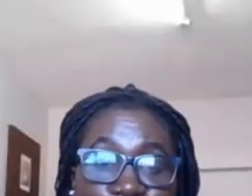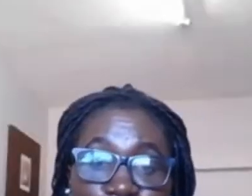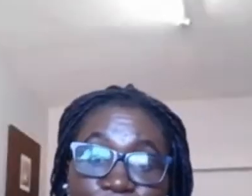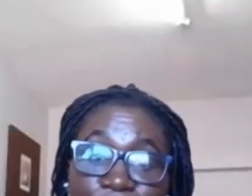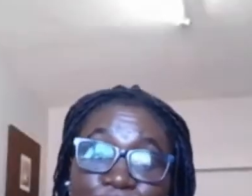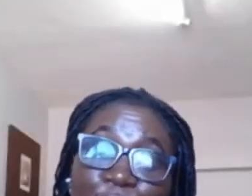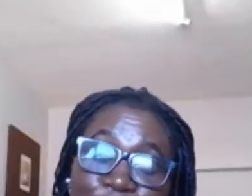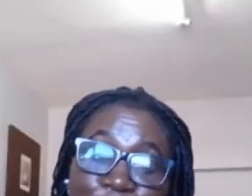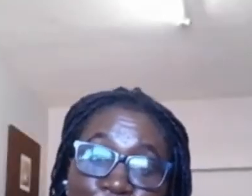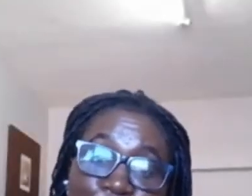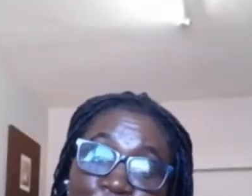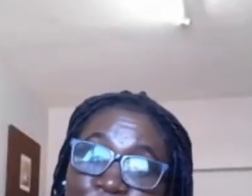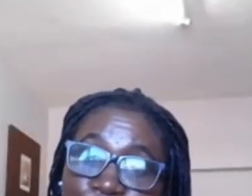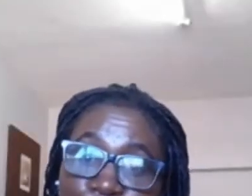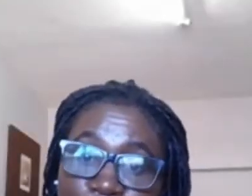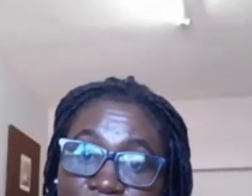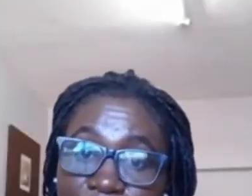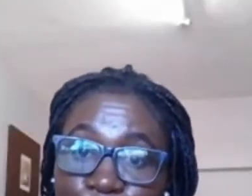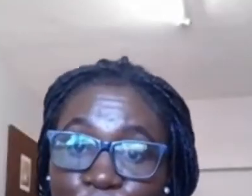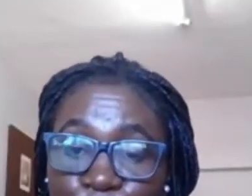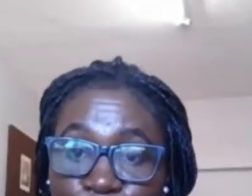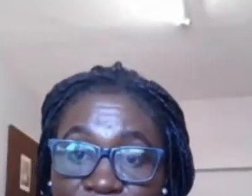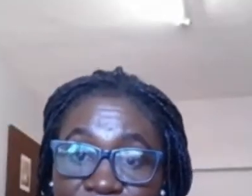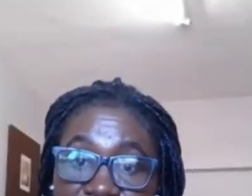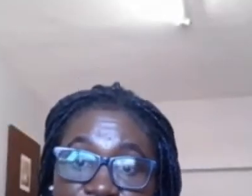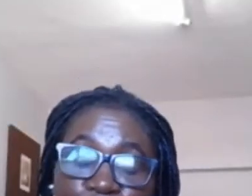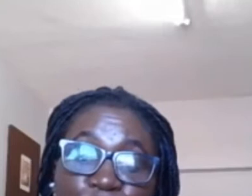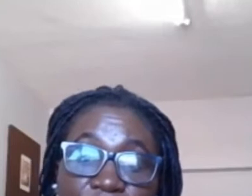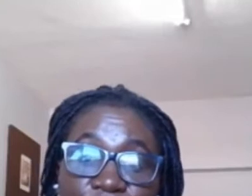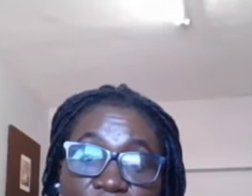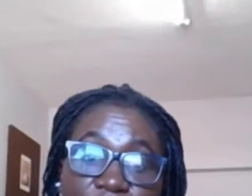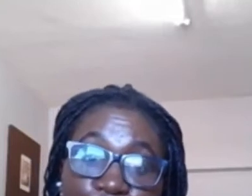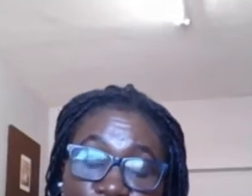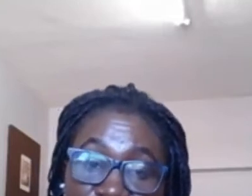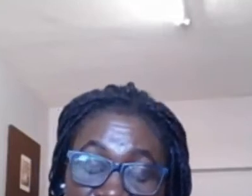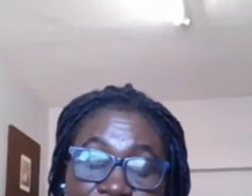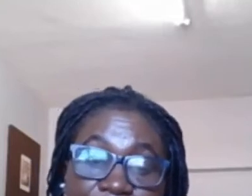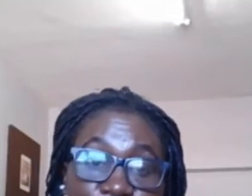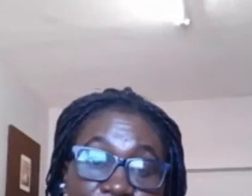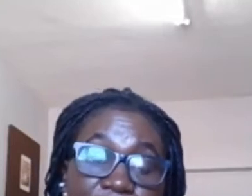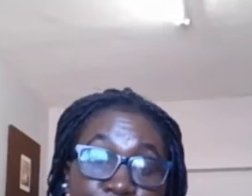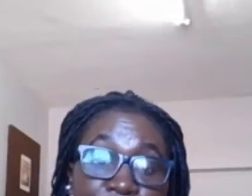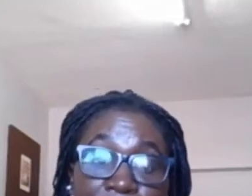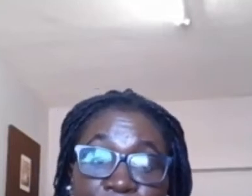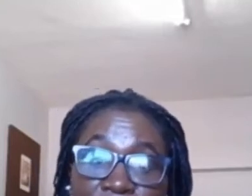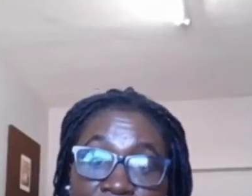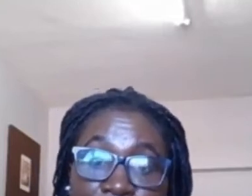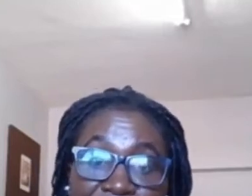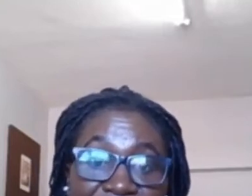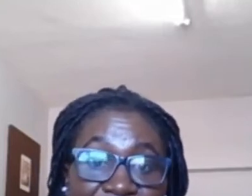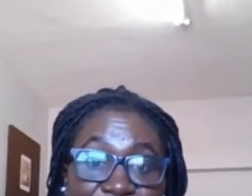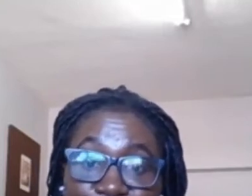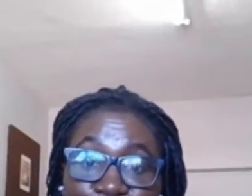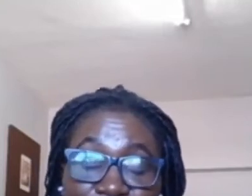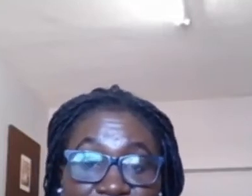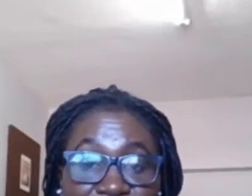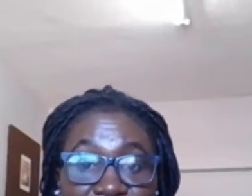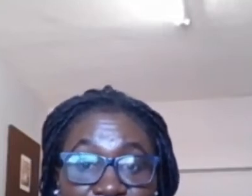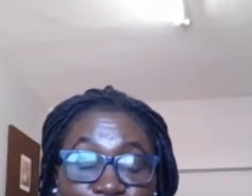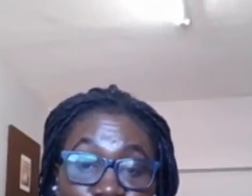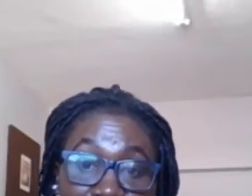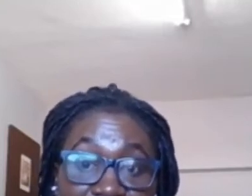I grew up in Otjiwarongo, the closest town to the CCF's research and education center here in Namibia. My first visit